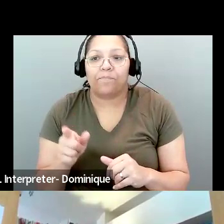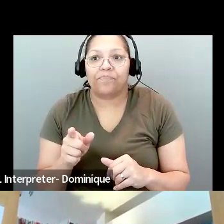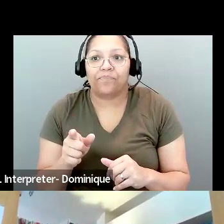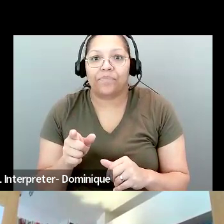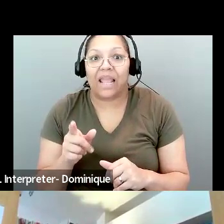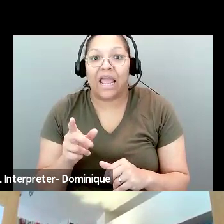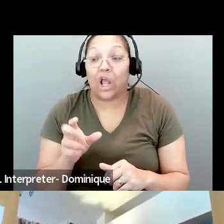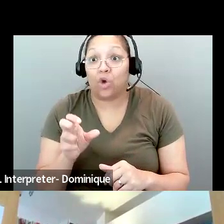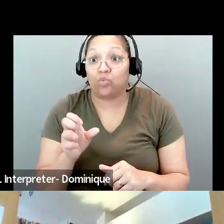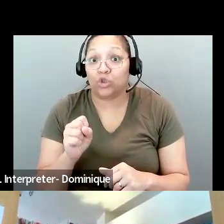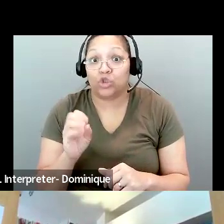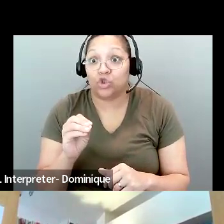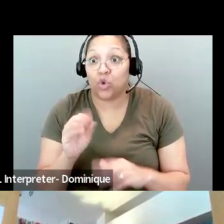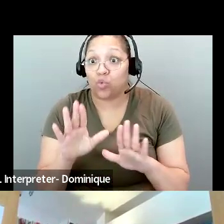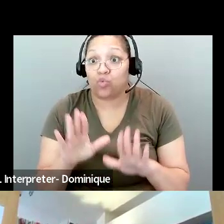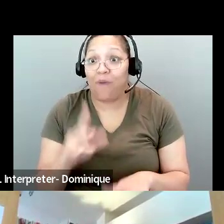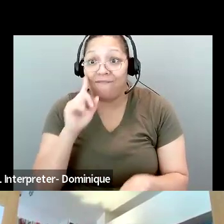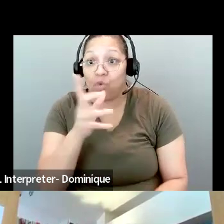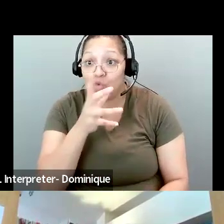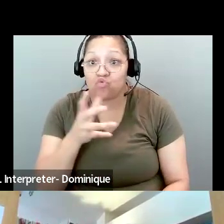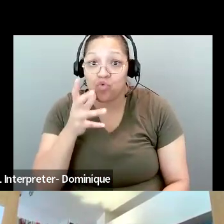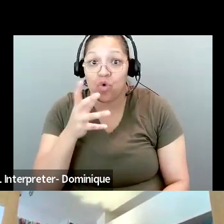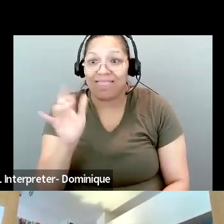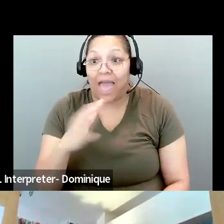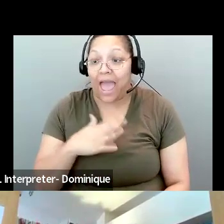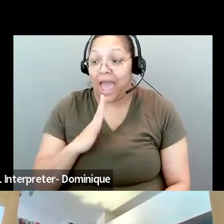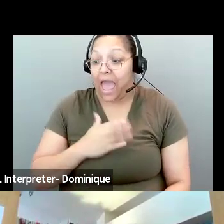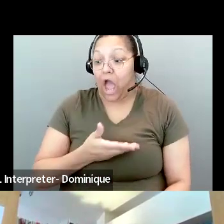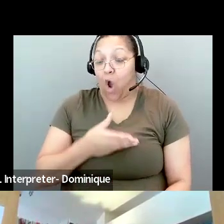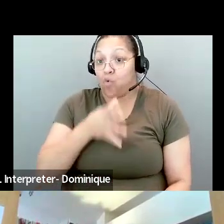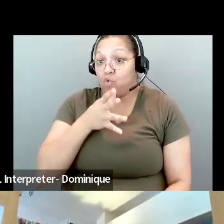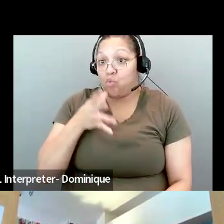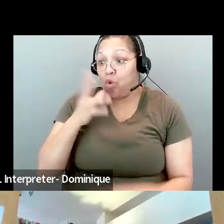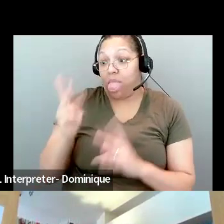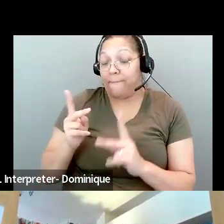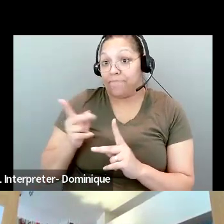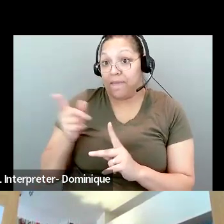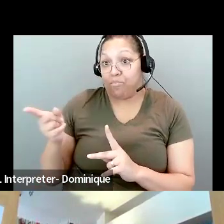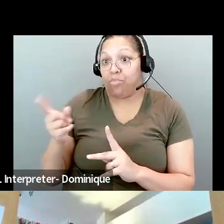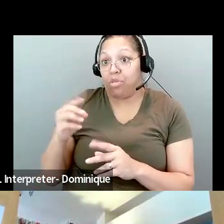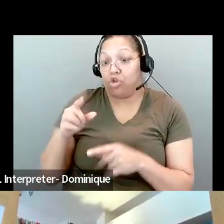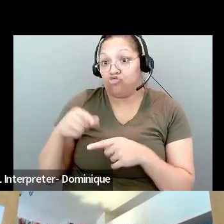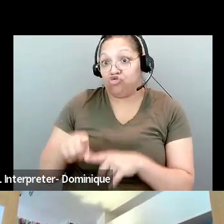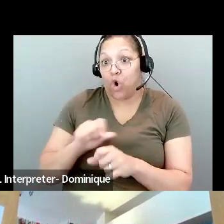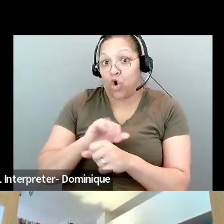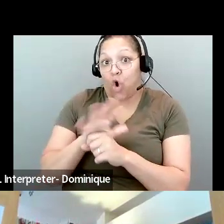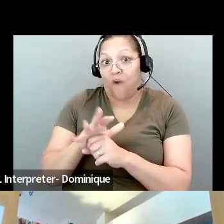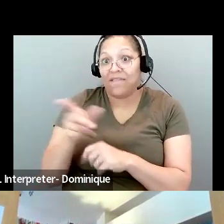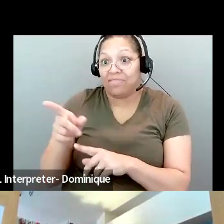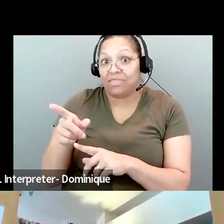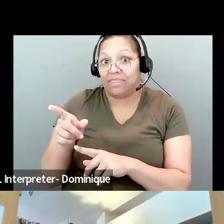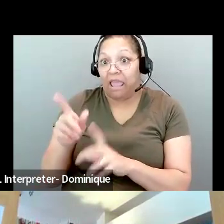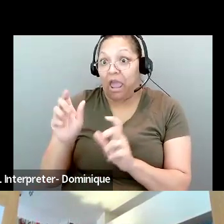great for rural, like our rural consumers during COVID, because all of a sudden they were able to get